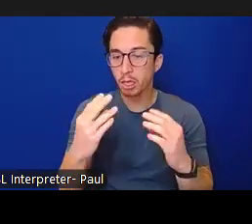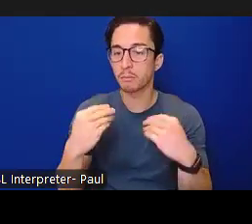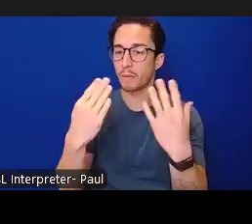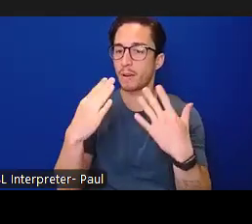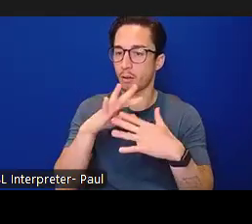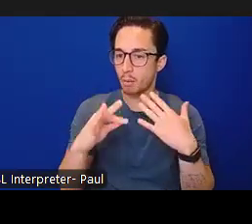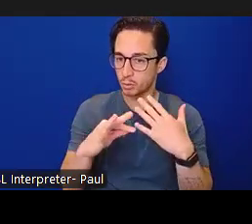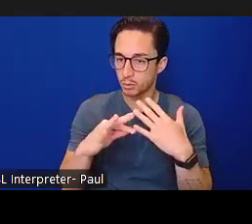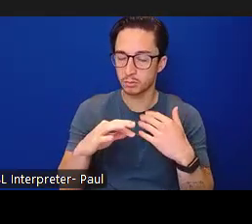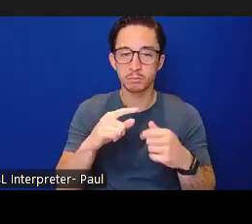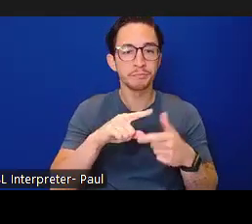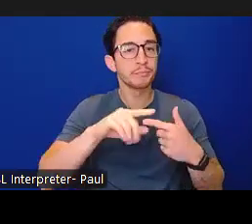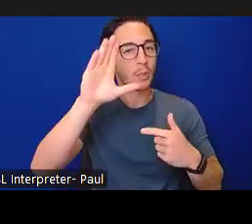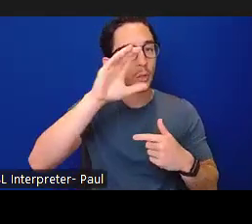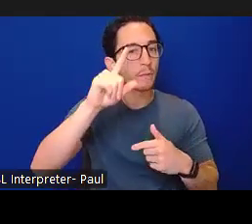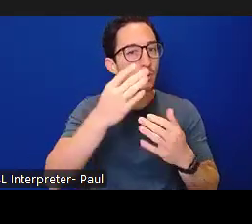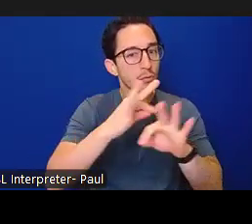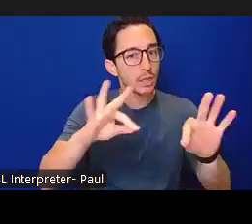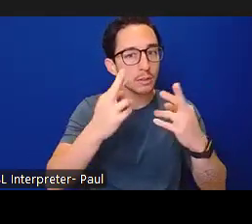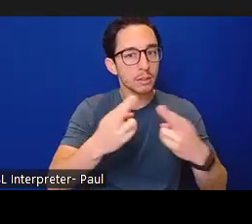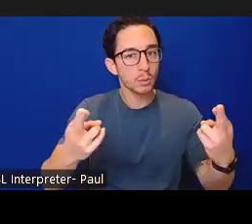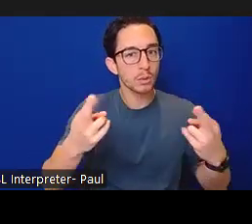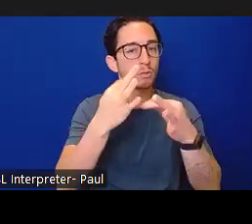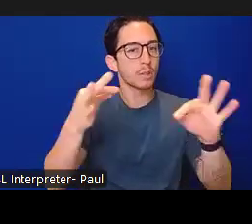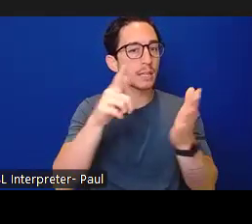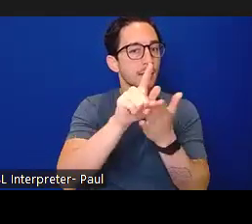free resources for free legal services on this matter.